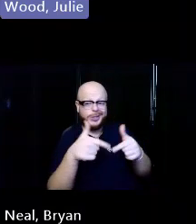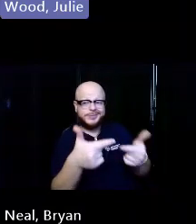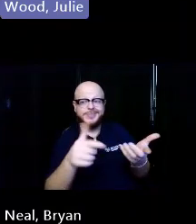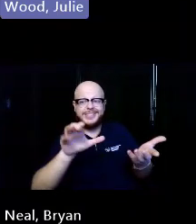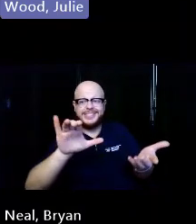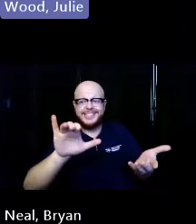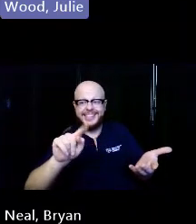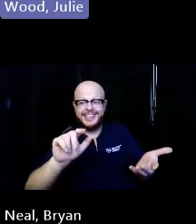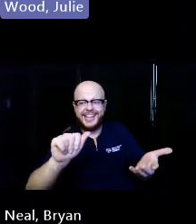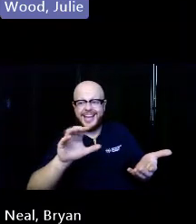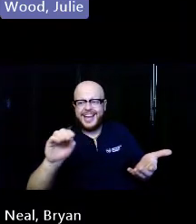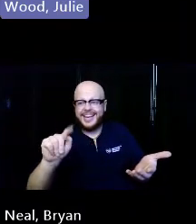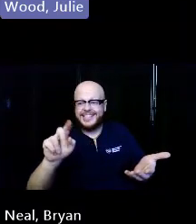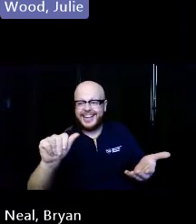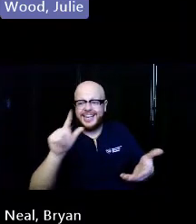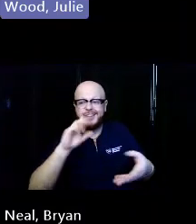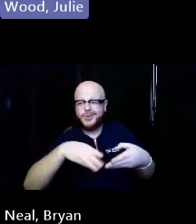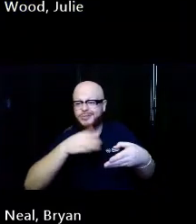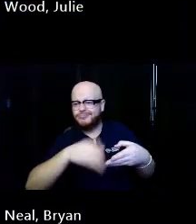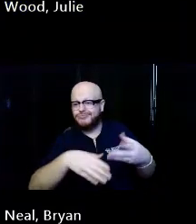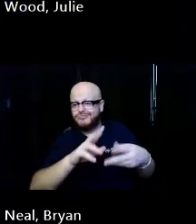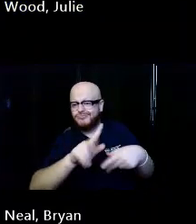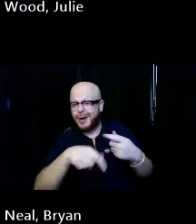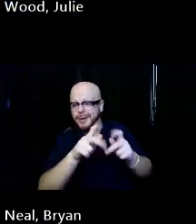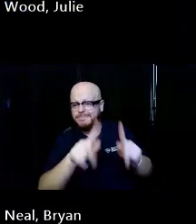but thank you all. These were great. We appreciate it.